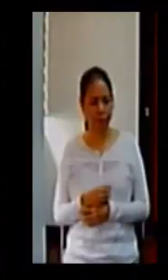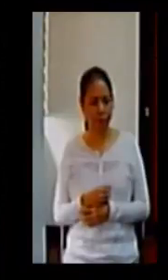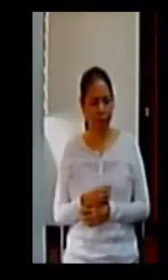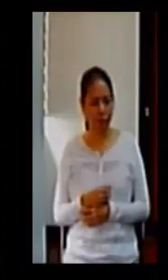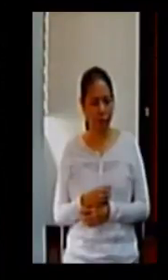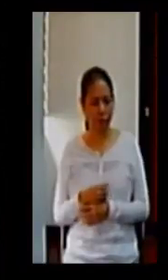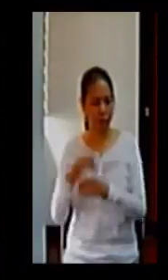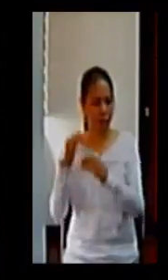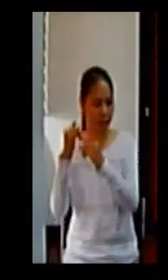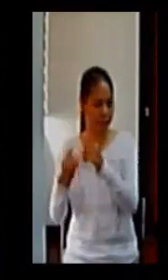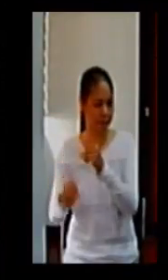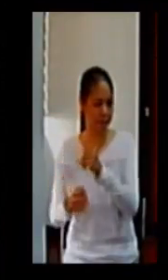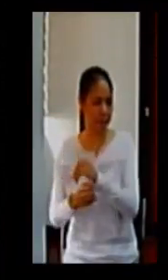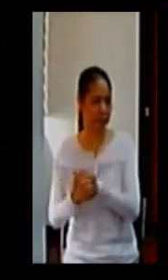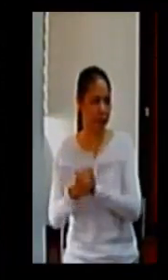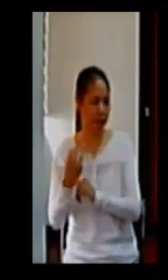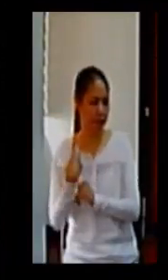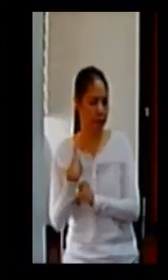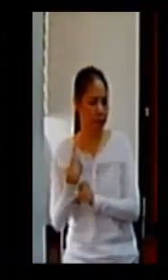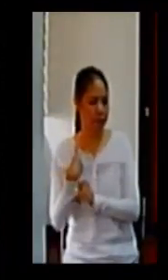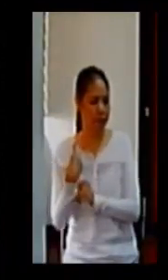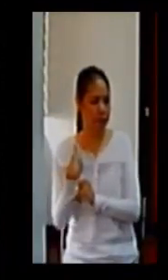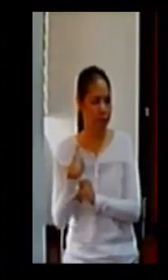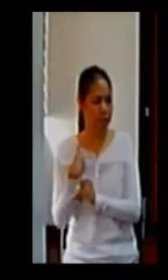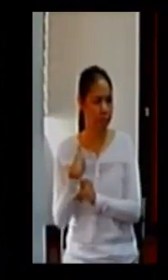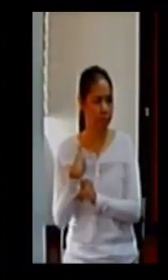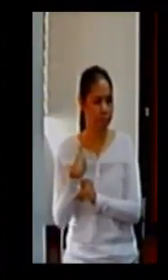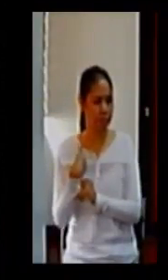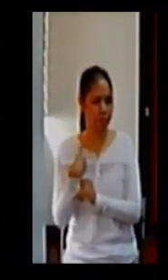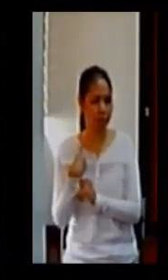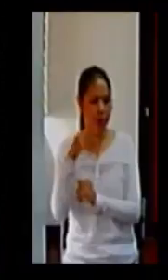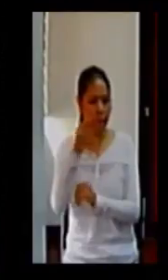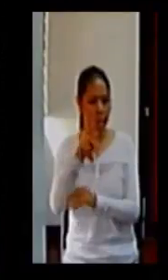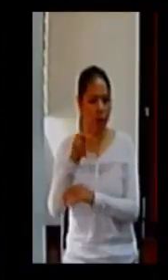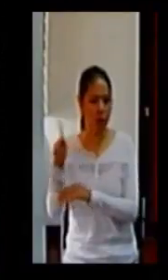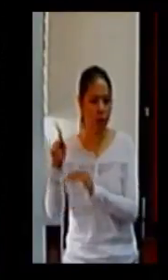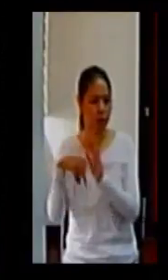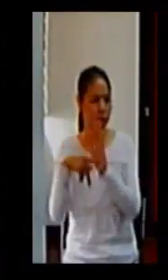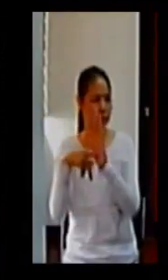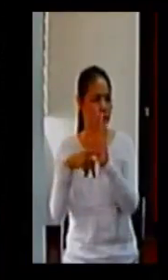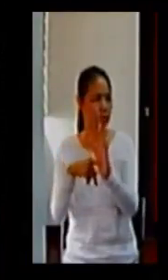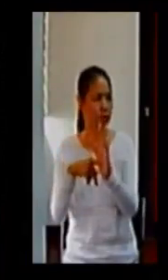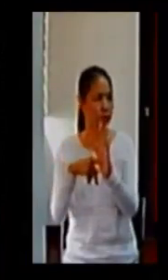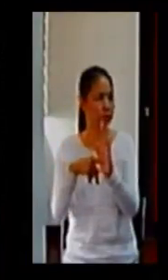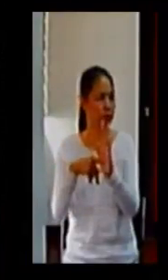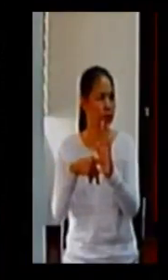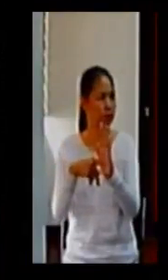panghuli, merong isang PowerPoint presentation, 23 pahina.